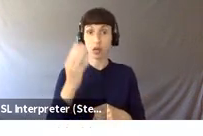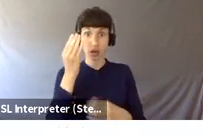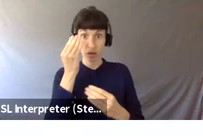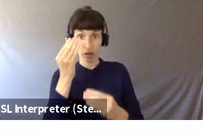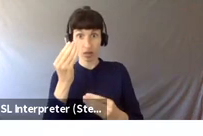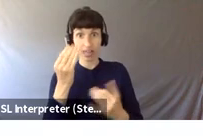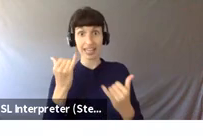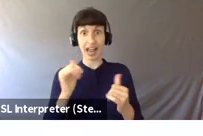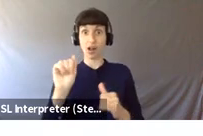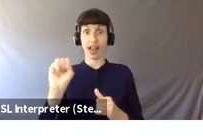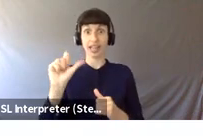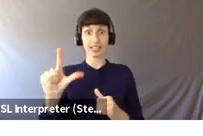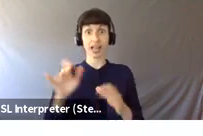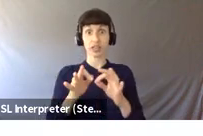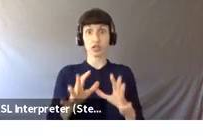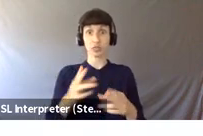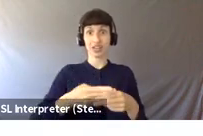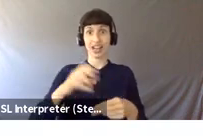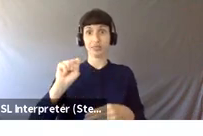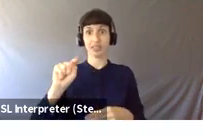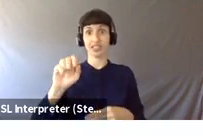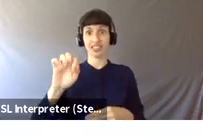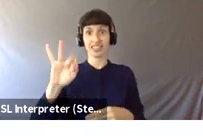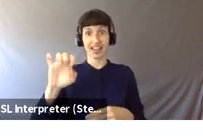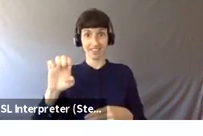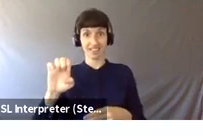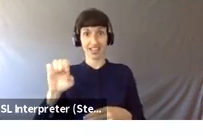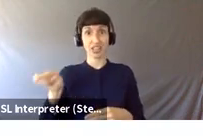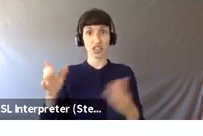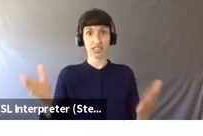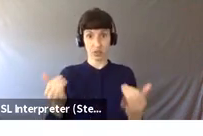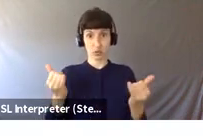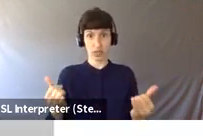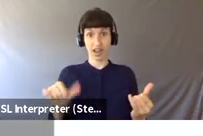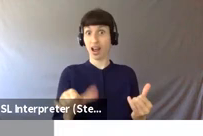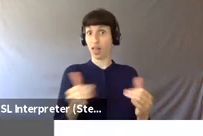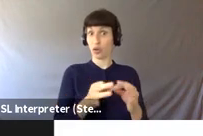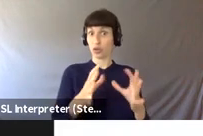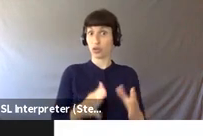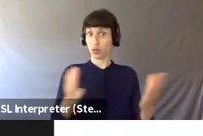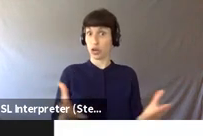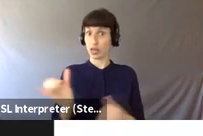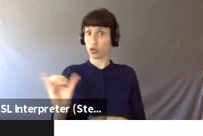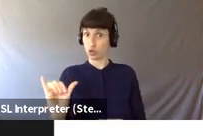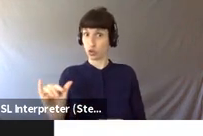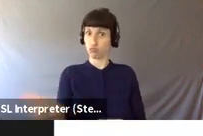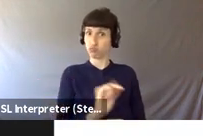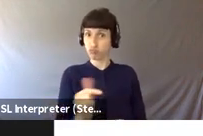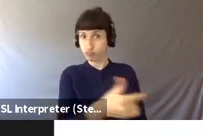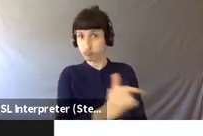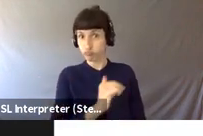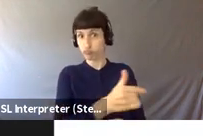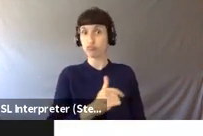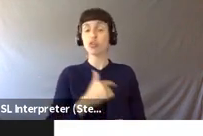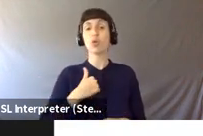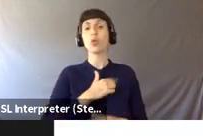ASL interpreter. We have her on today and we also have another interpreter. We appreciate you doing that so much. And the closed caption